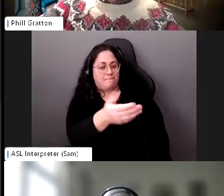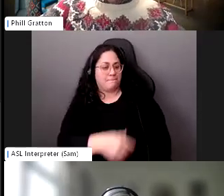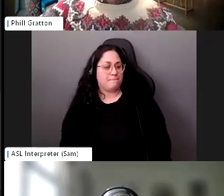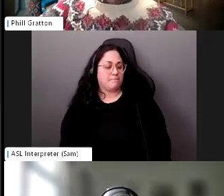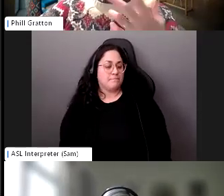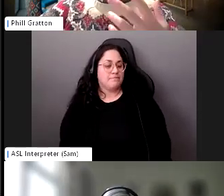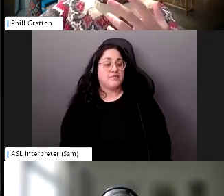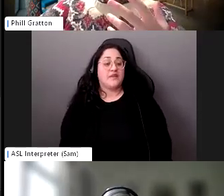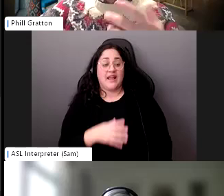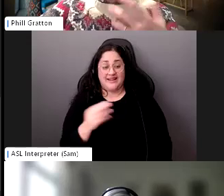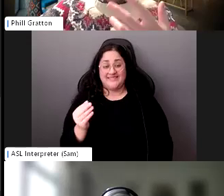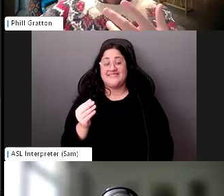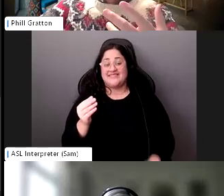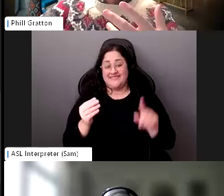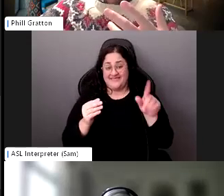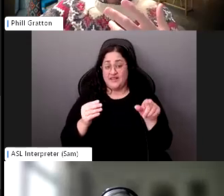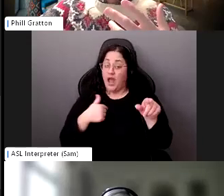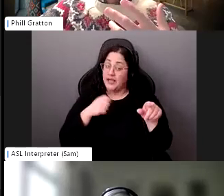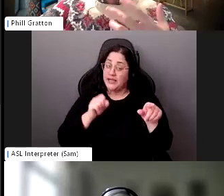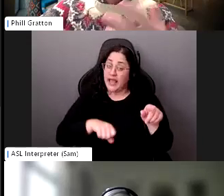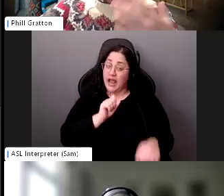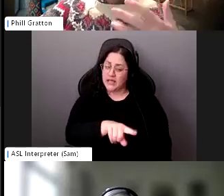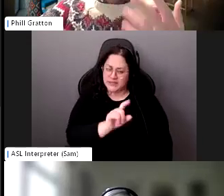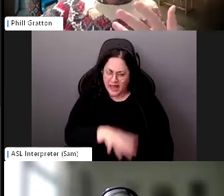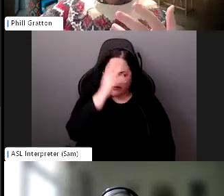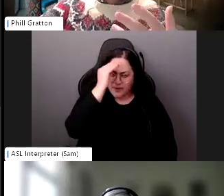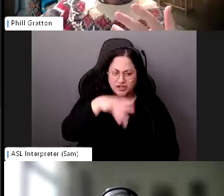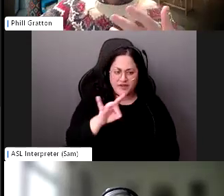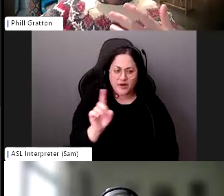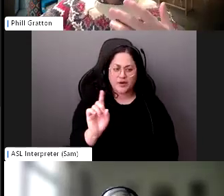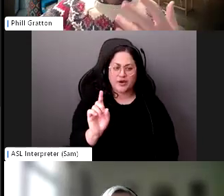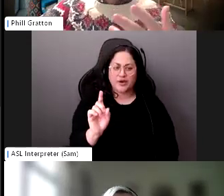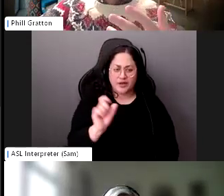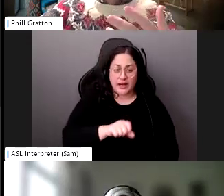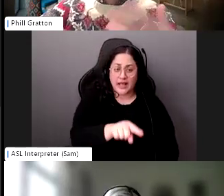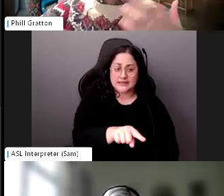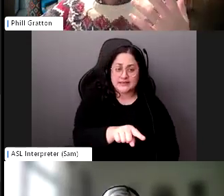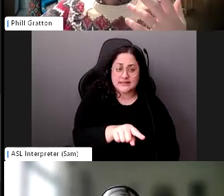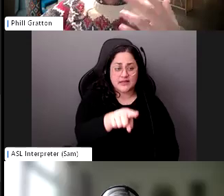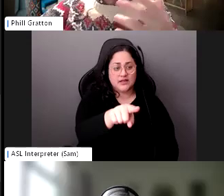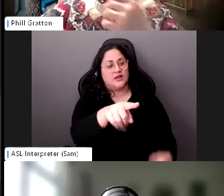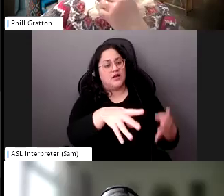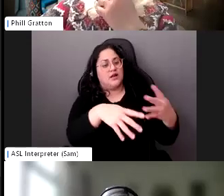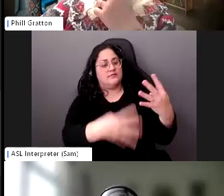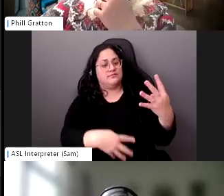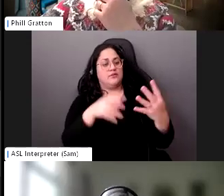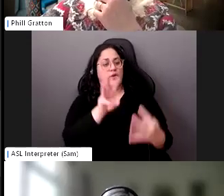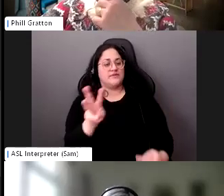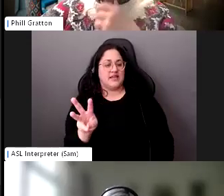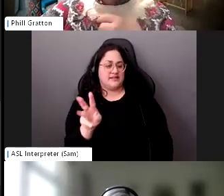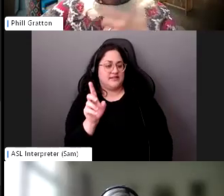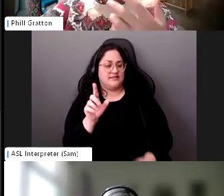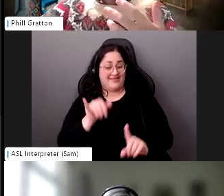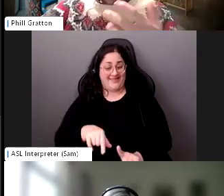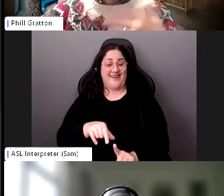it tells you that it's widely accepted, but it also comes from these well-known websites. So the Mayo Clinic, that's in the US, of course, the